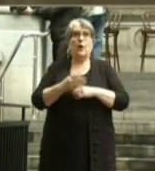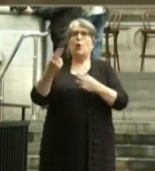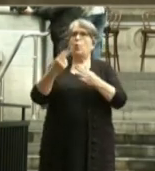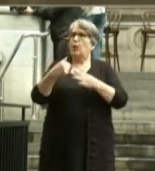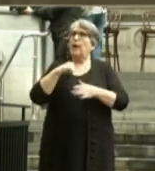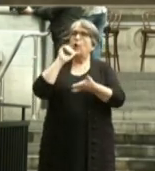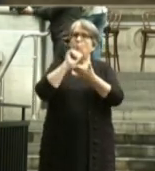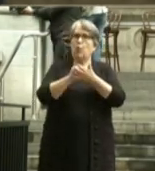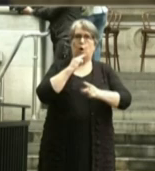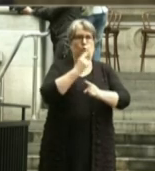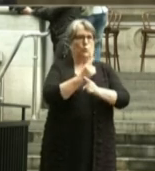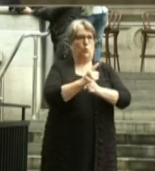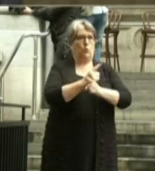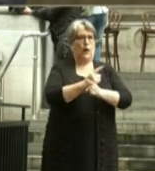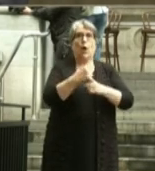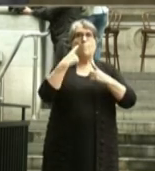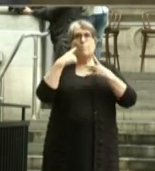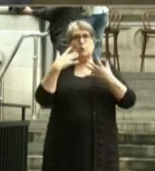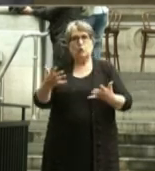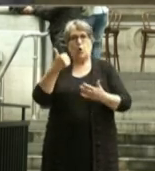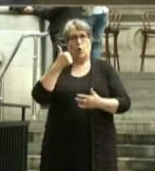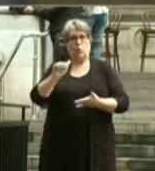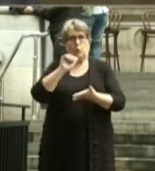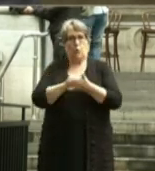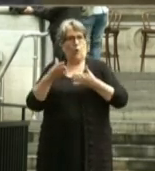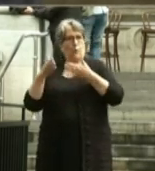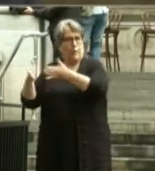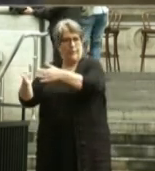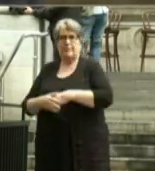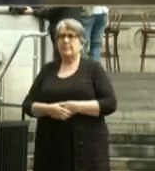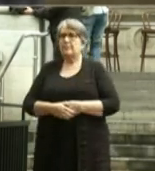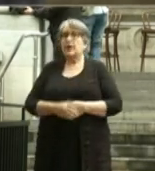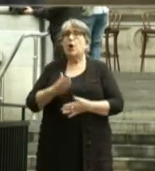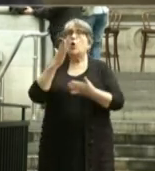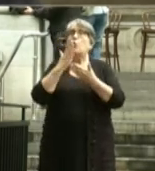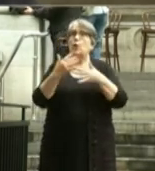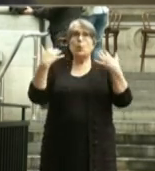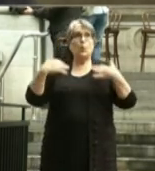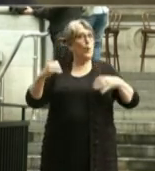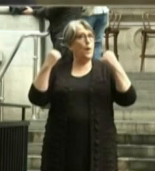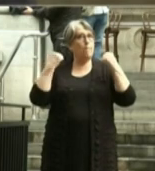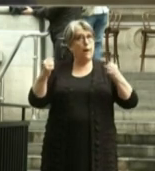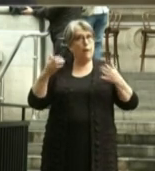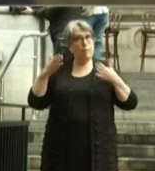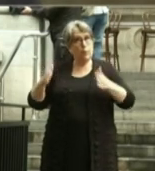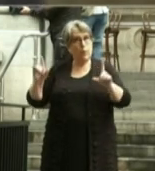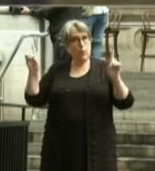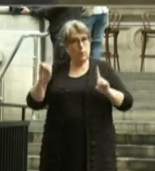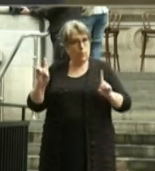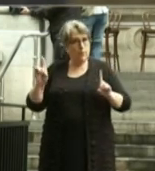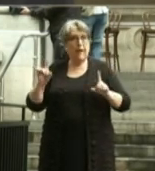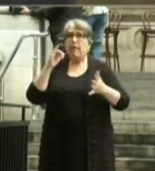with our words, but in our deeds. And there are no more powerful deeds